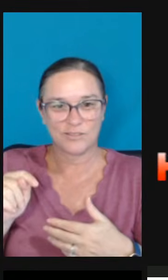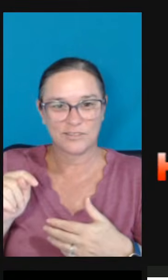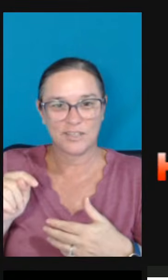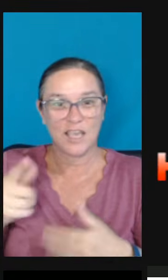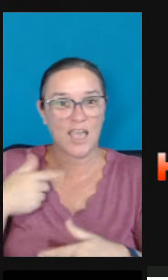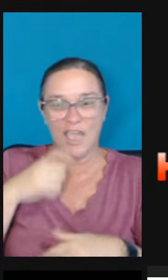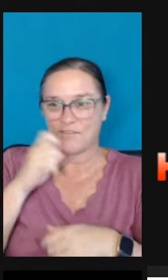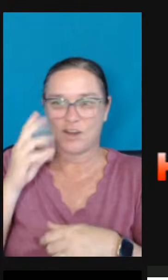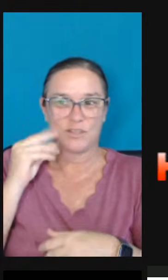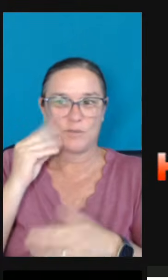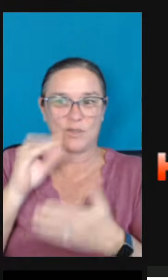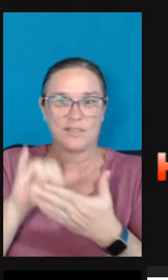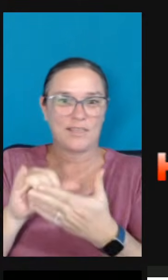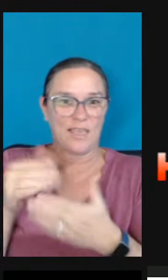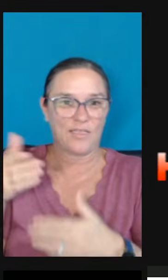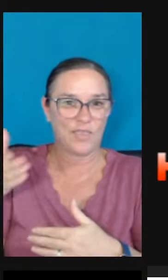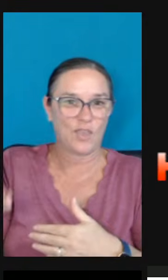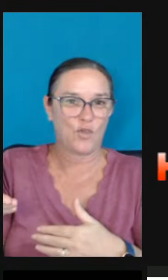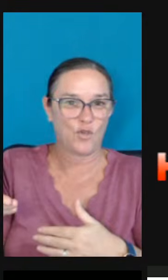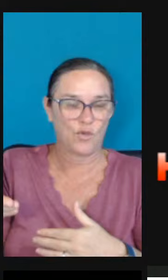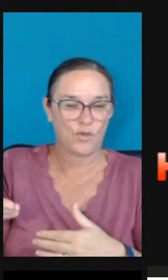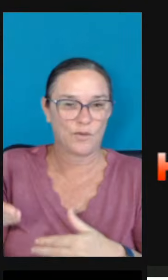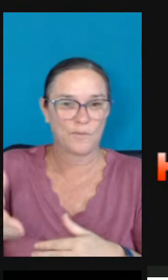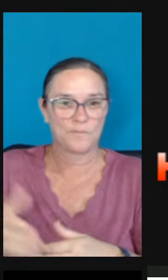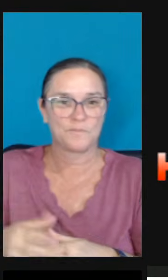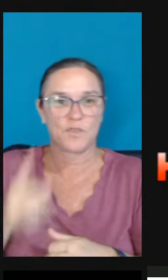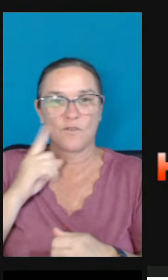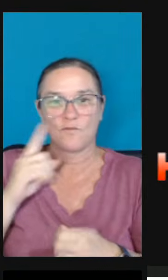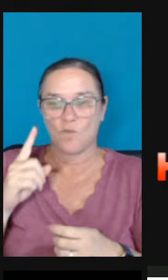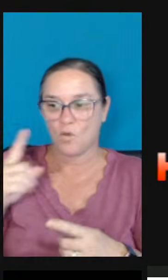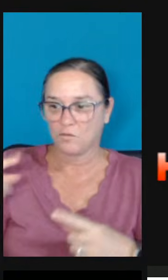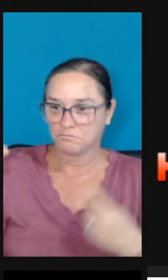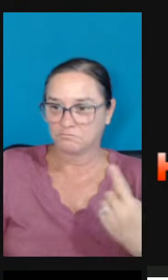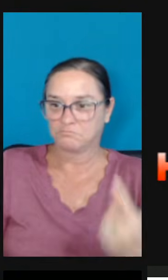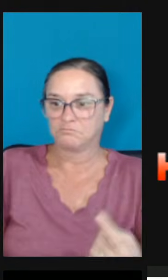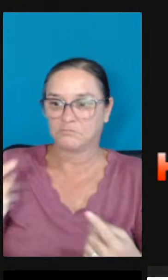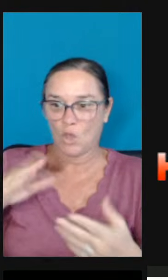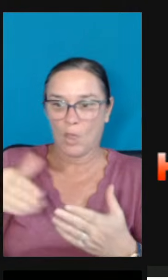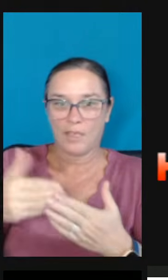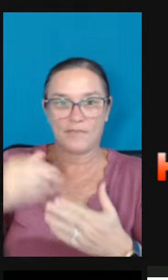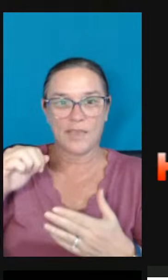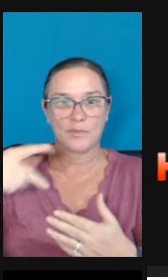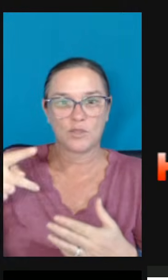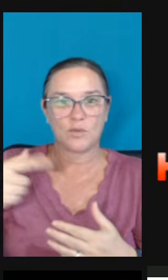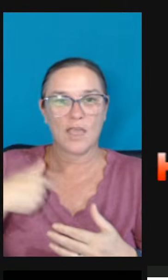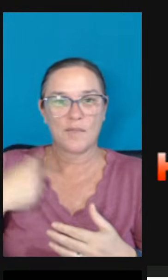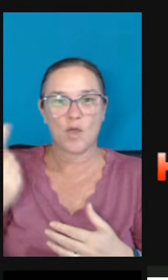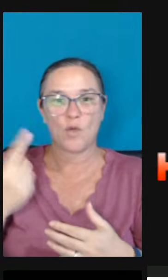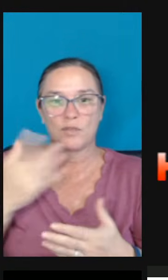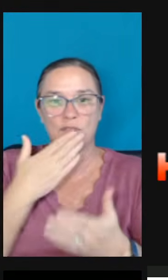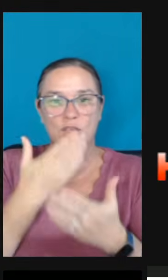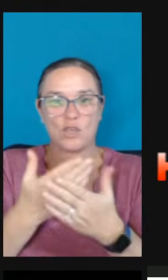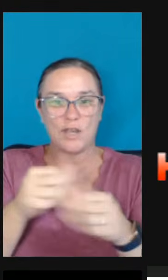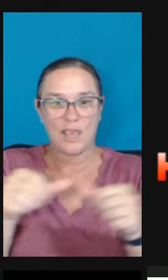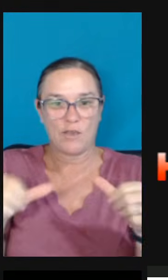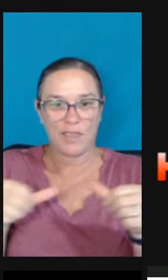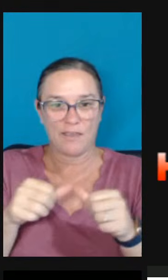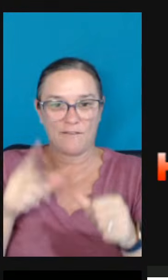haven't, for these episodes. So I'm always on the favorable side of the wind, so to speak. Right.